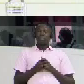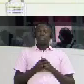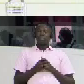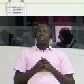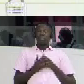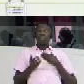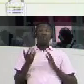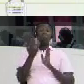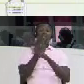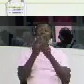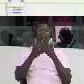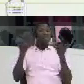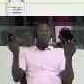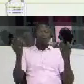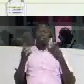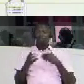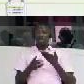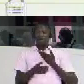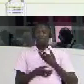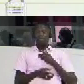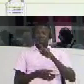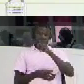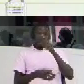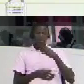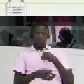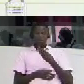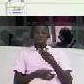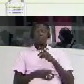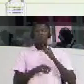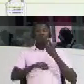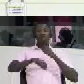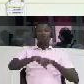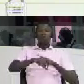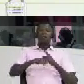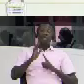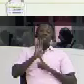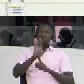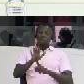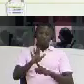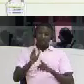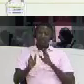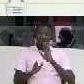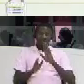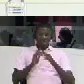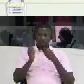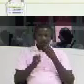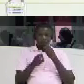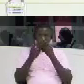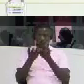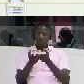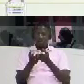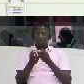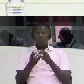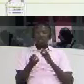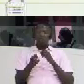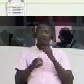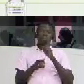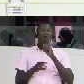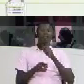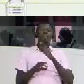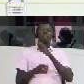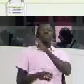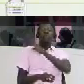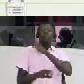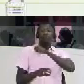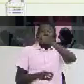bu ma fàtte ko wax waaye dana ko wax léegi because léegi mun naa foo leen gars yi ko benn commissioner wàcca. There is something I had forgotten to say, which